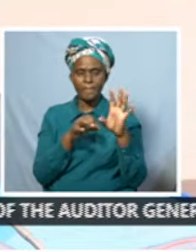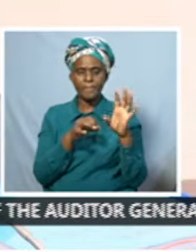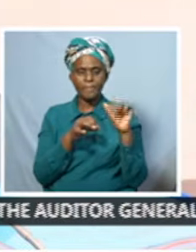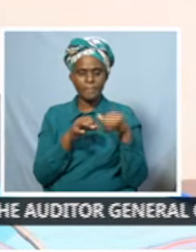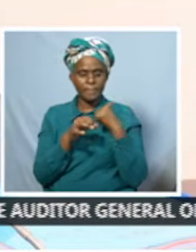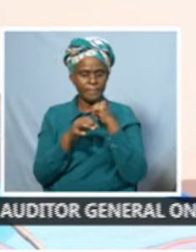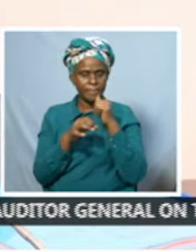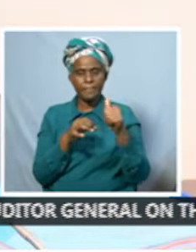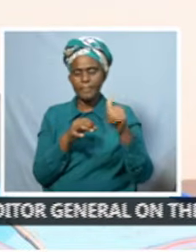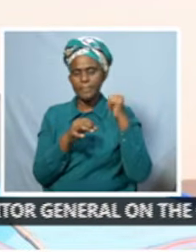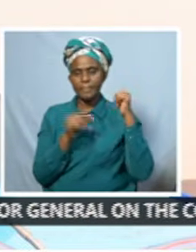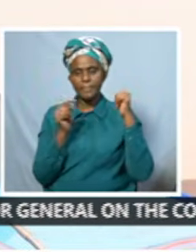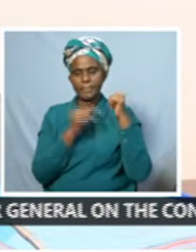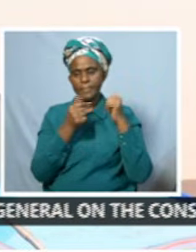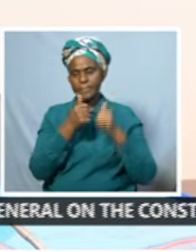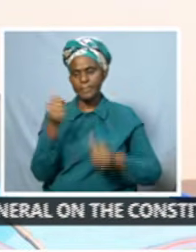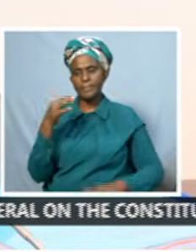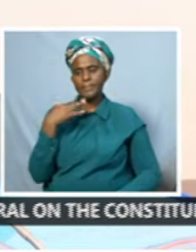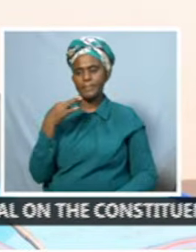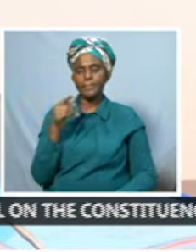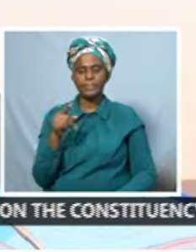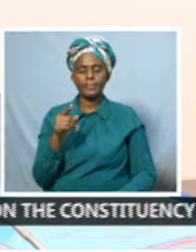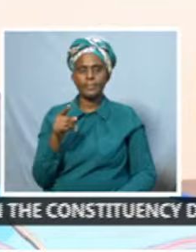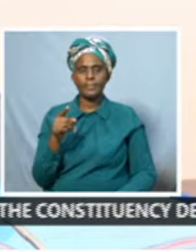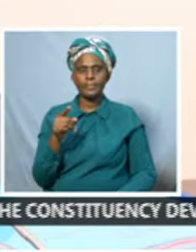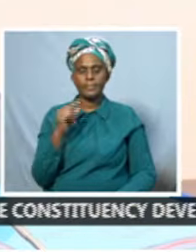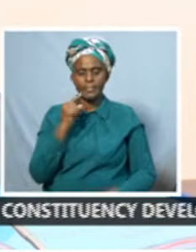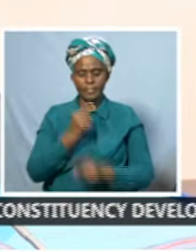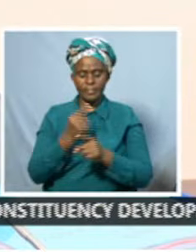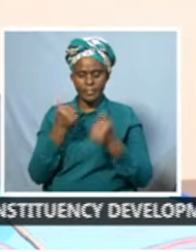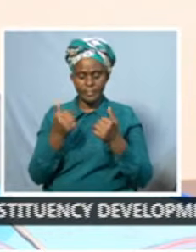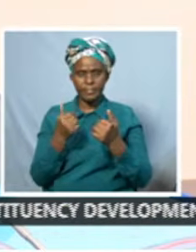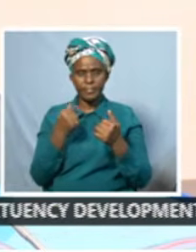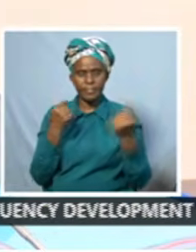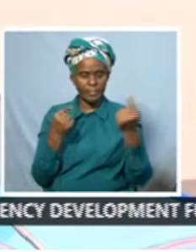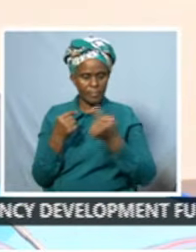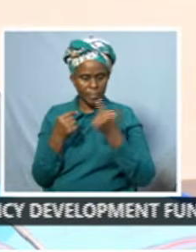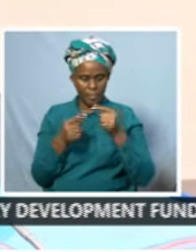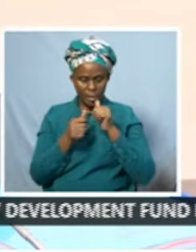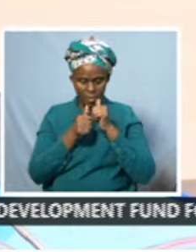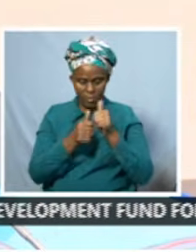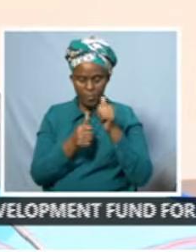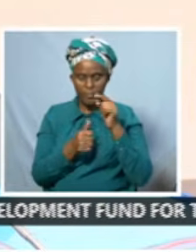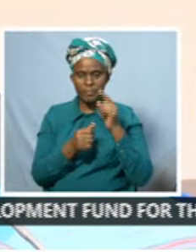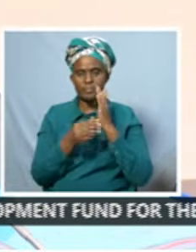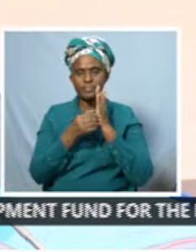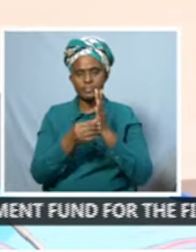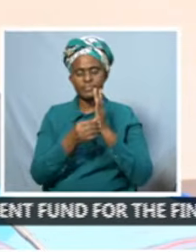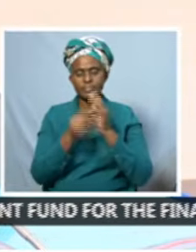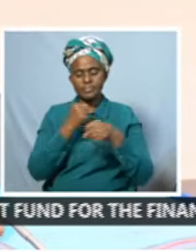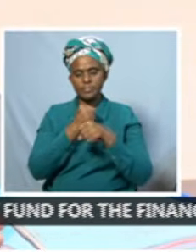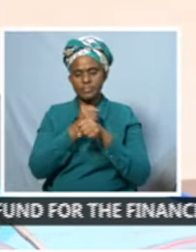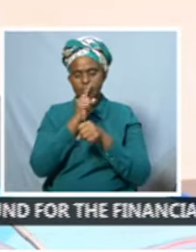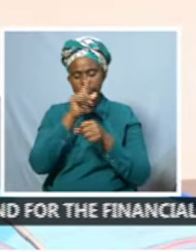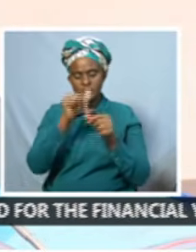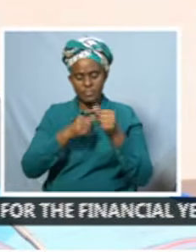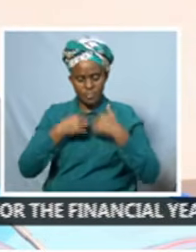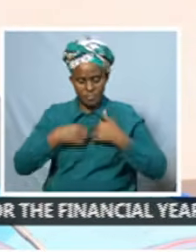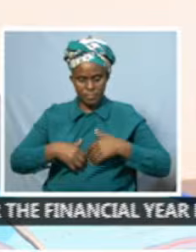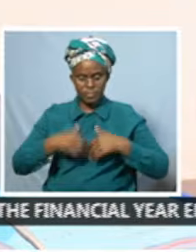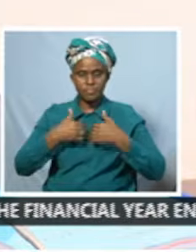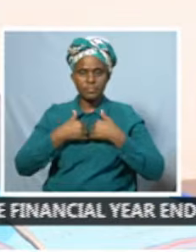do not reject any applications. We just follow the guidelines to ensure that everyone